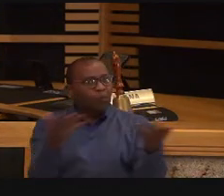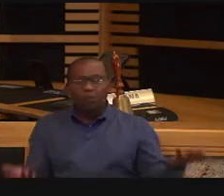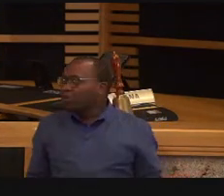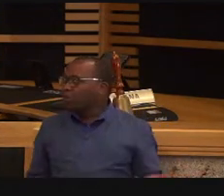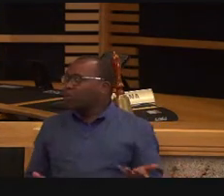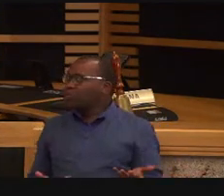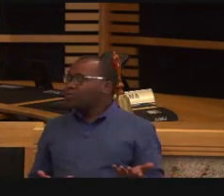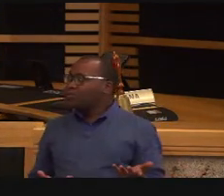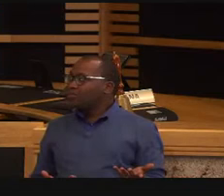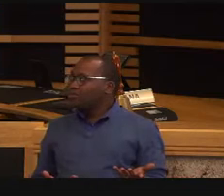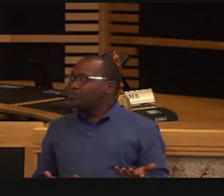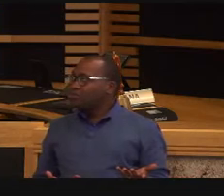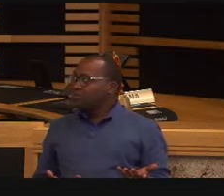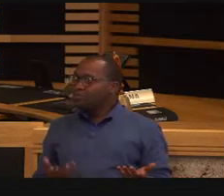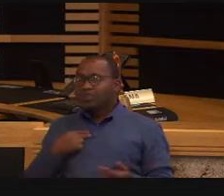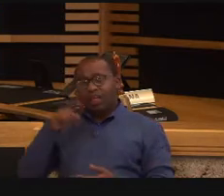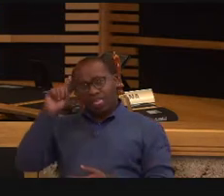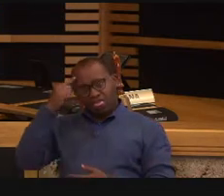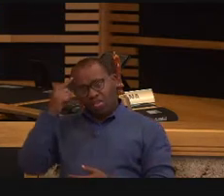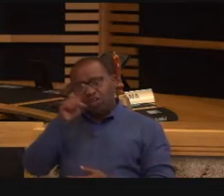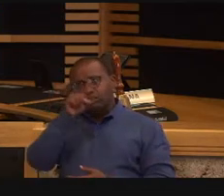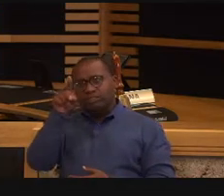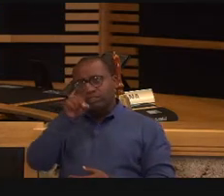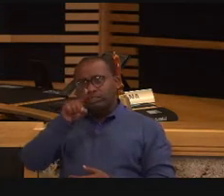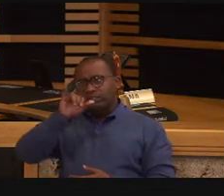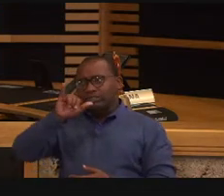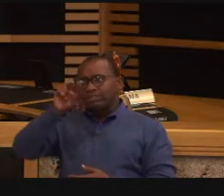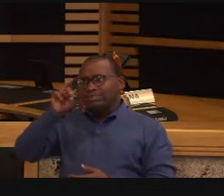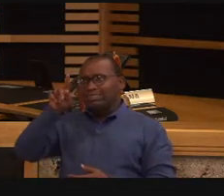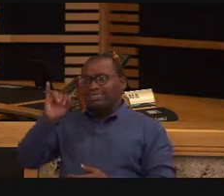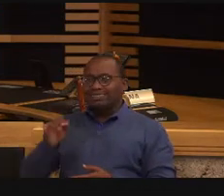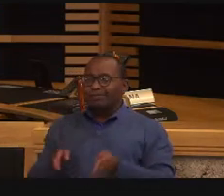because I thought Honorable Zindi will be here. Instead of Ozindi,